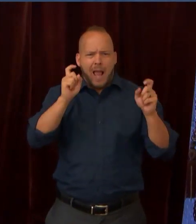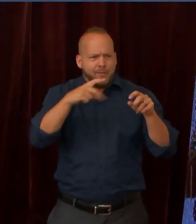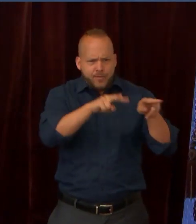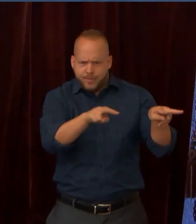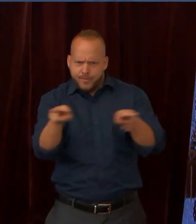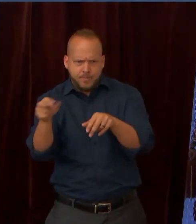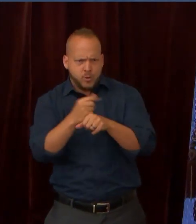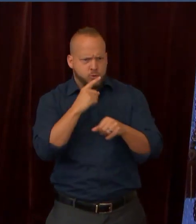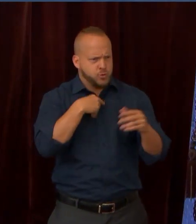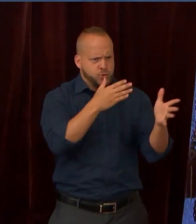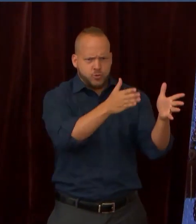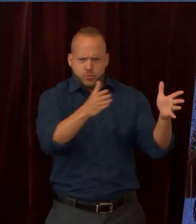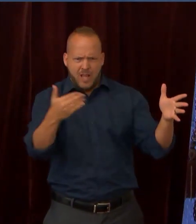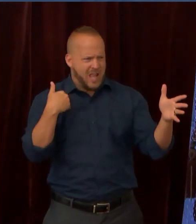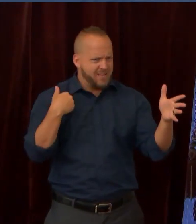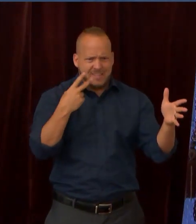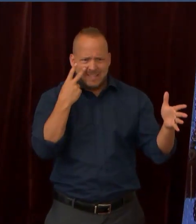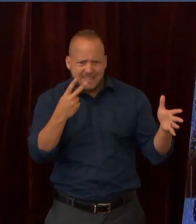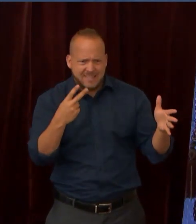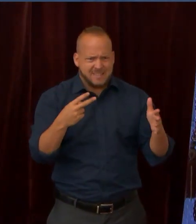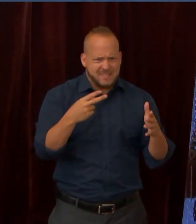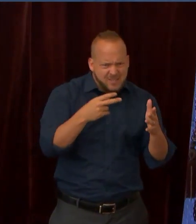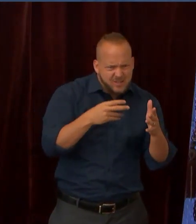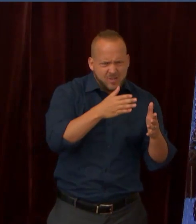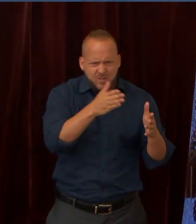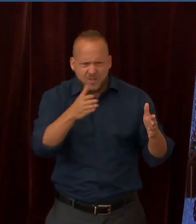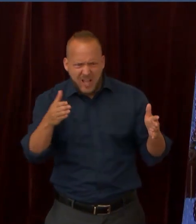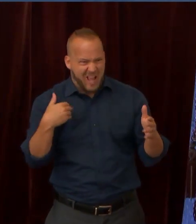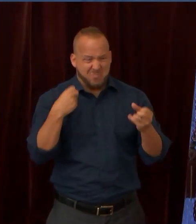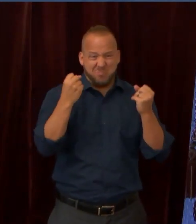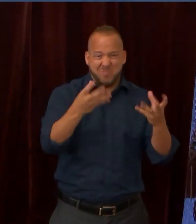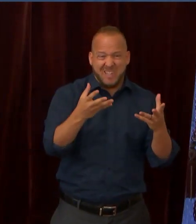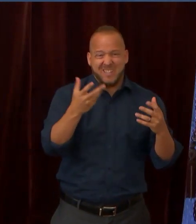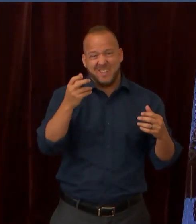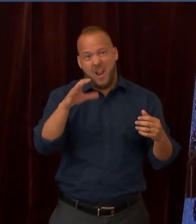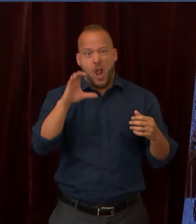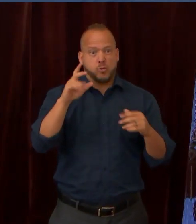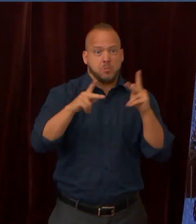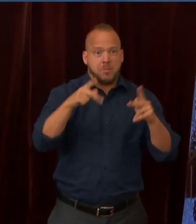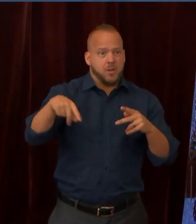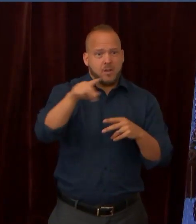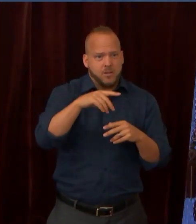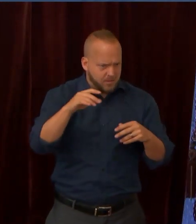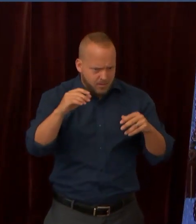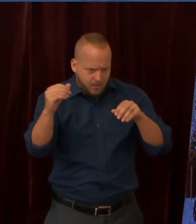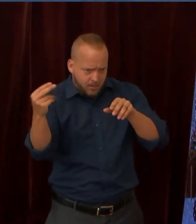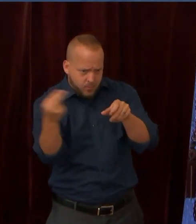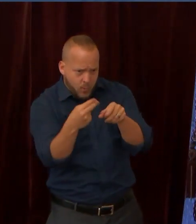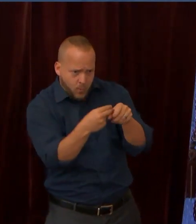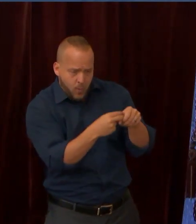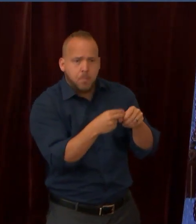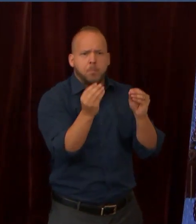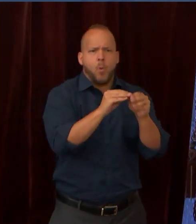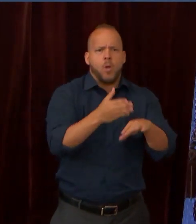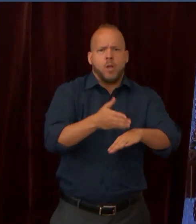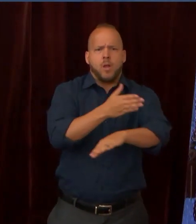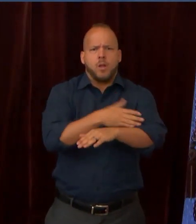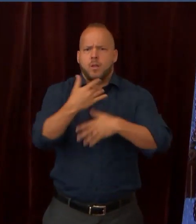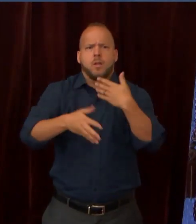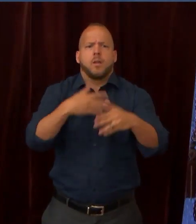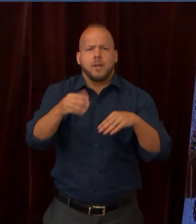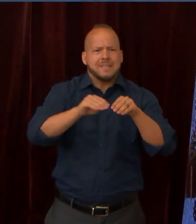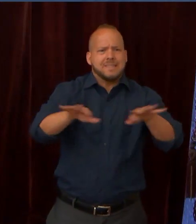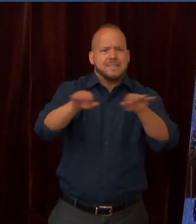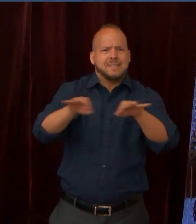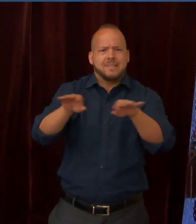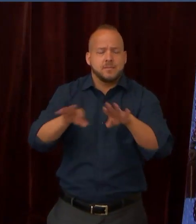Now, this frustration, let's recognize why this frustration exists. It exists because we got hit